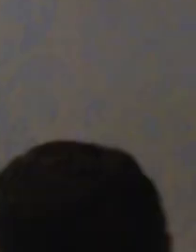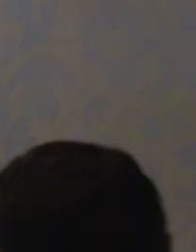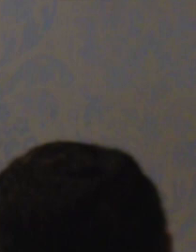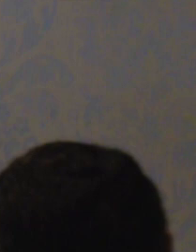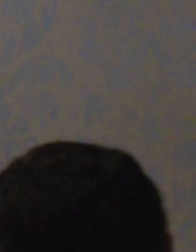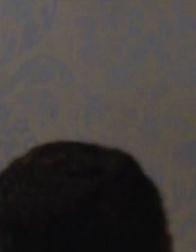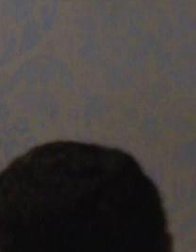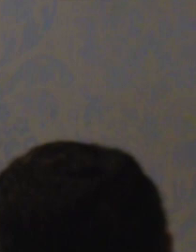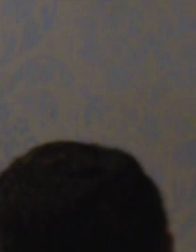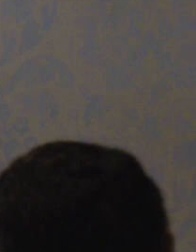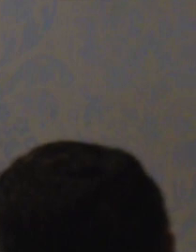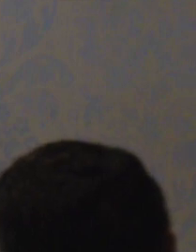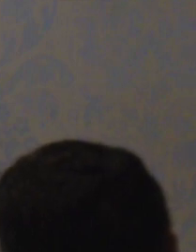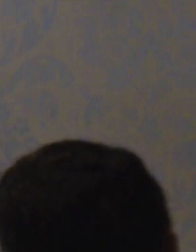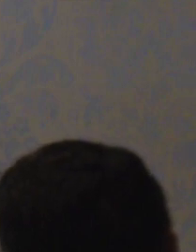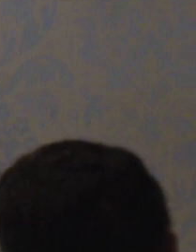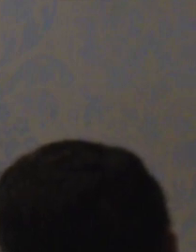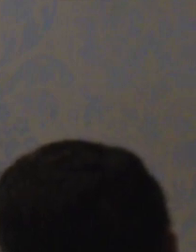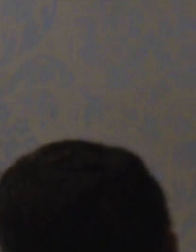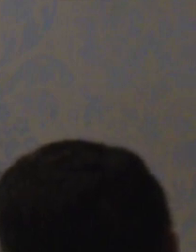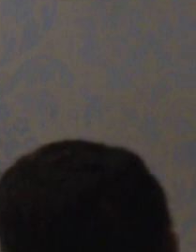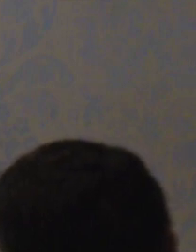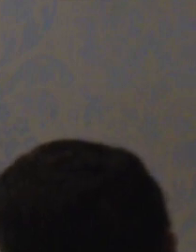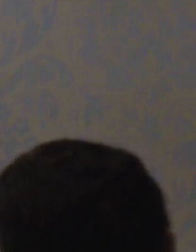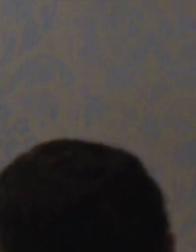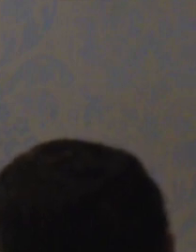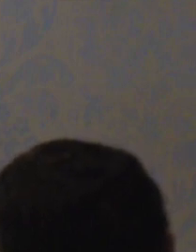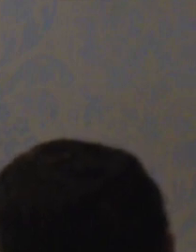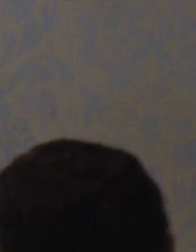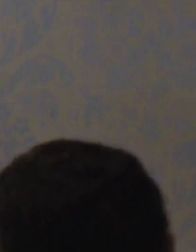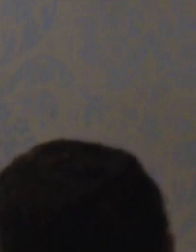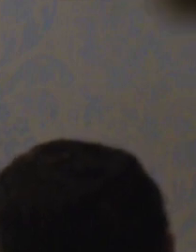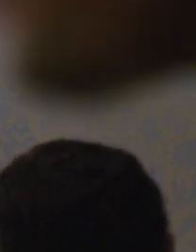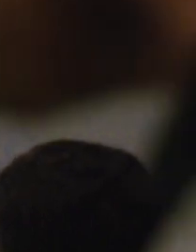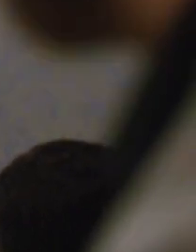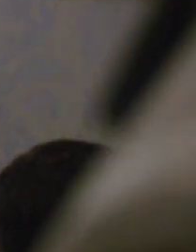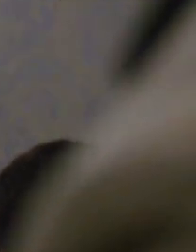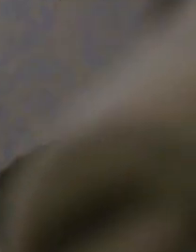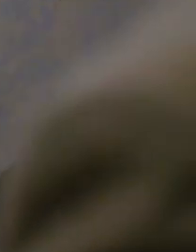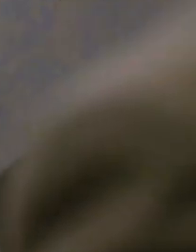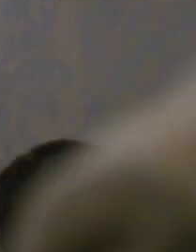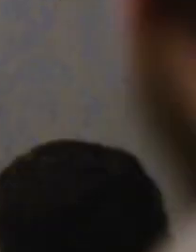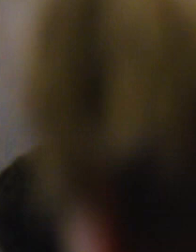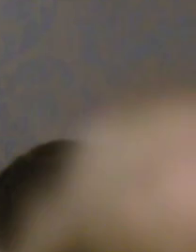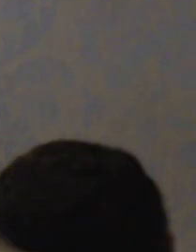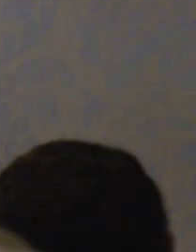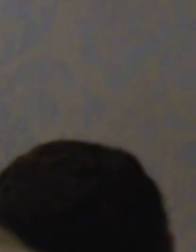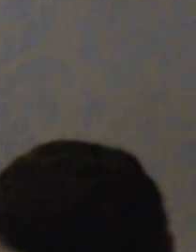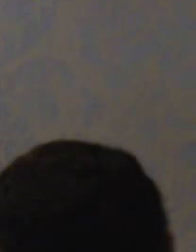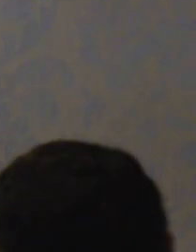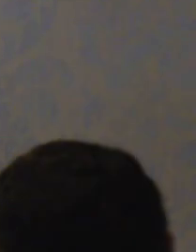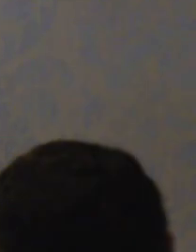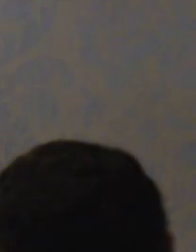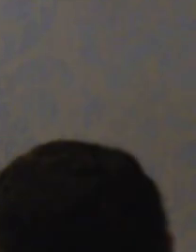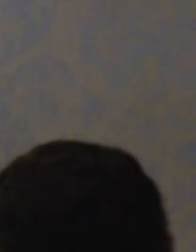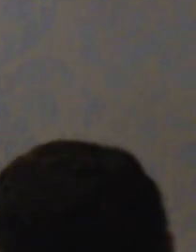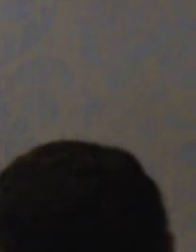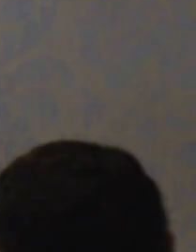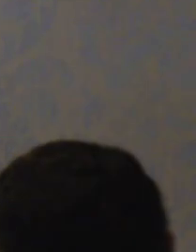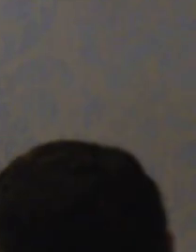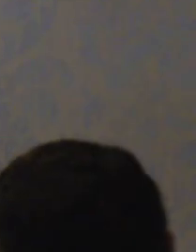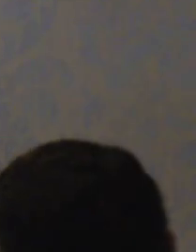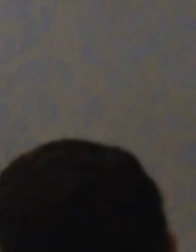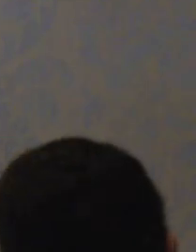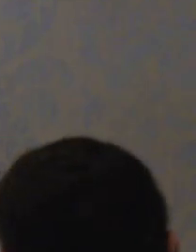for continuous effective teacher professional development for education, namely emerging from two programs, the Coach program by the